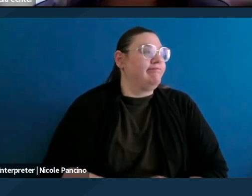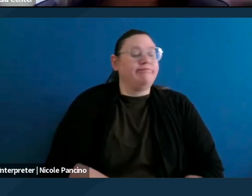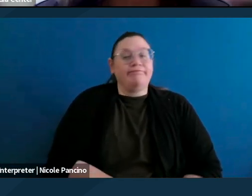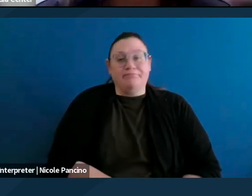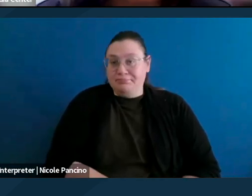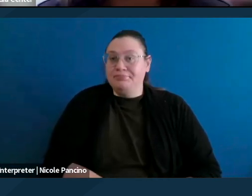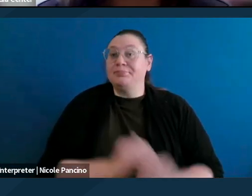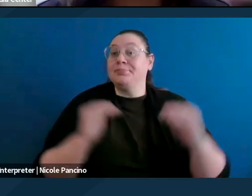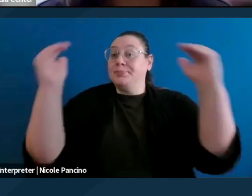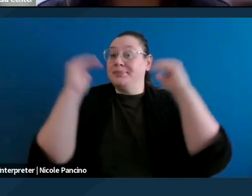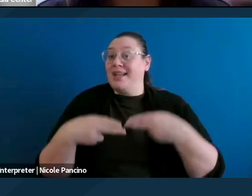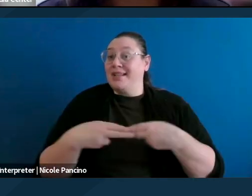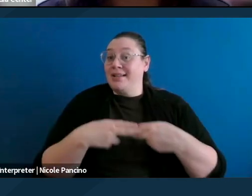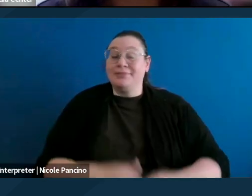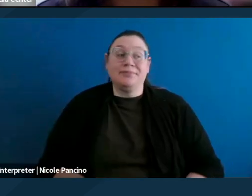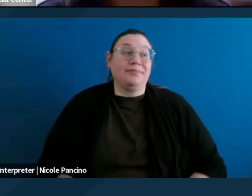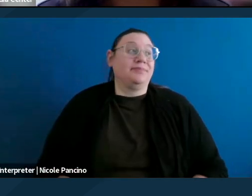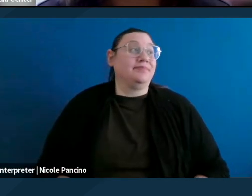Okay, next slide.